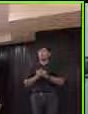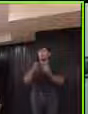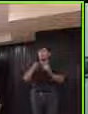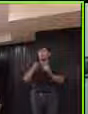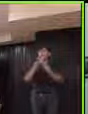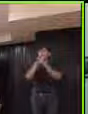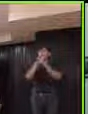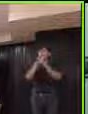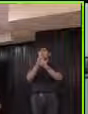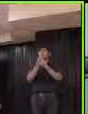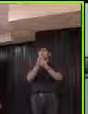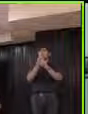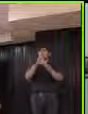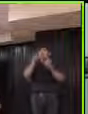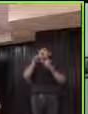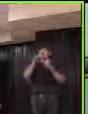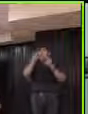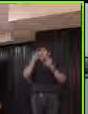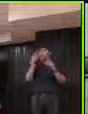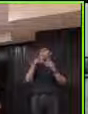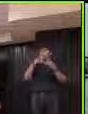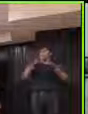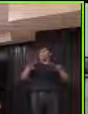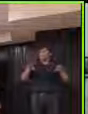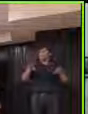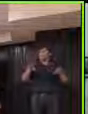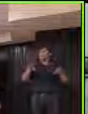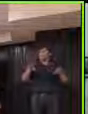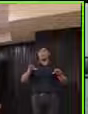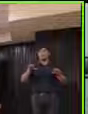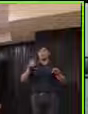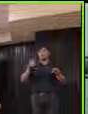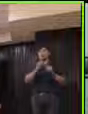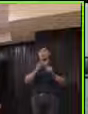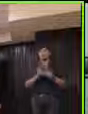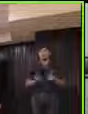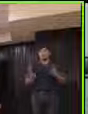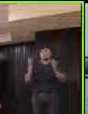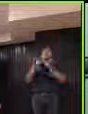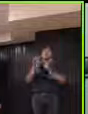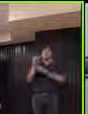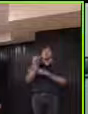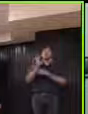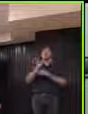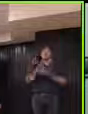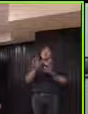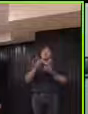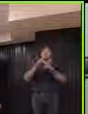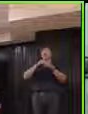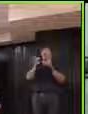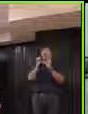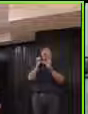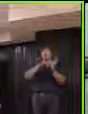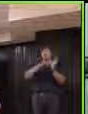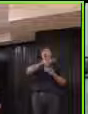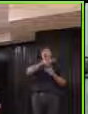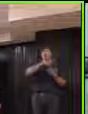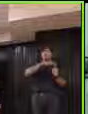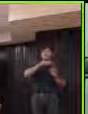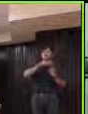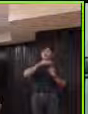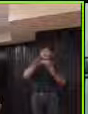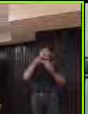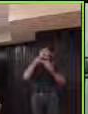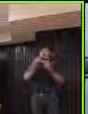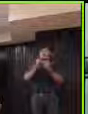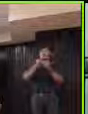movement for secession was in fact much stronger in the Jammu sector. And when you talk of